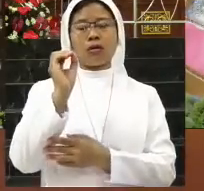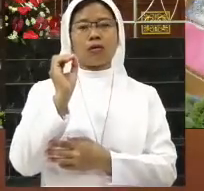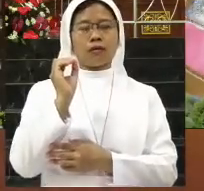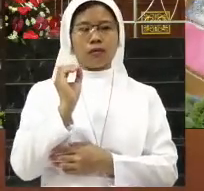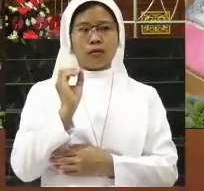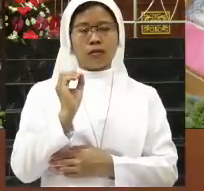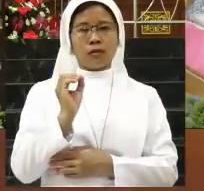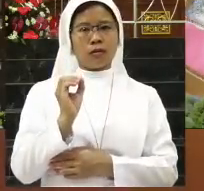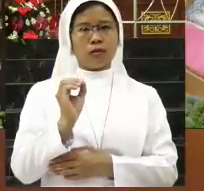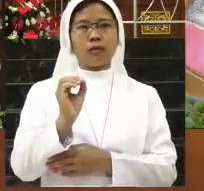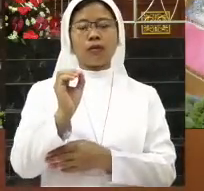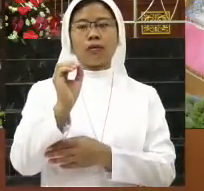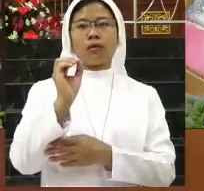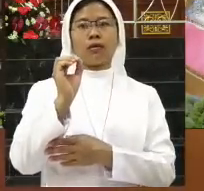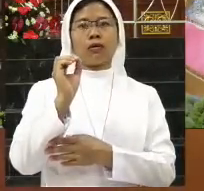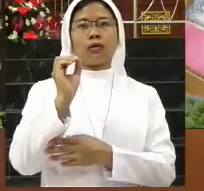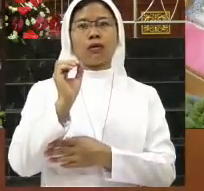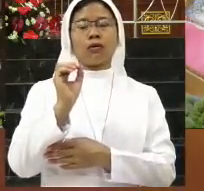o